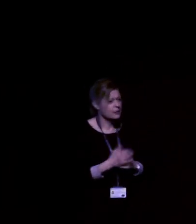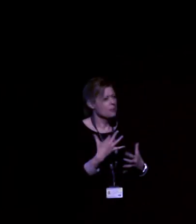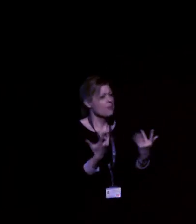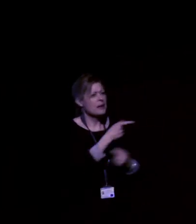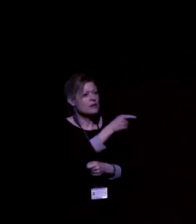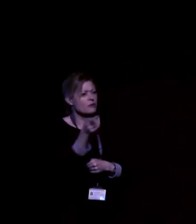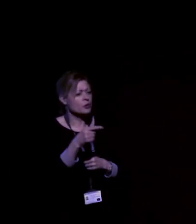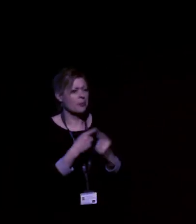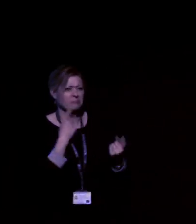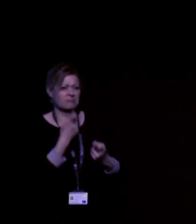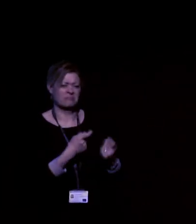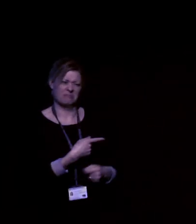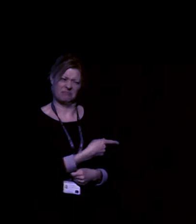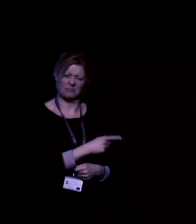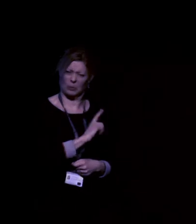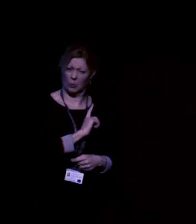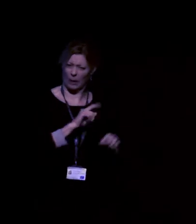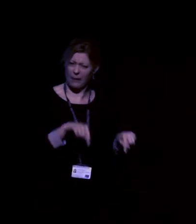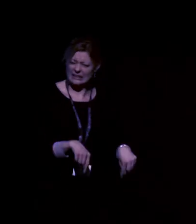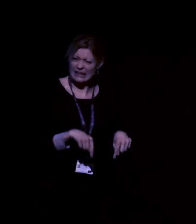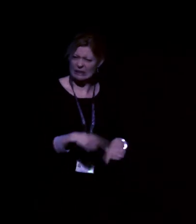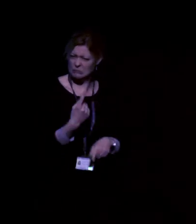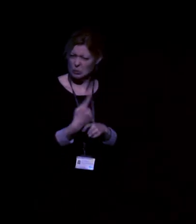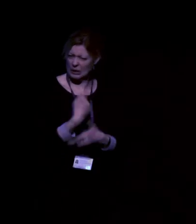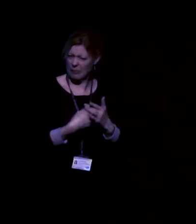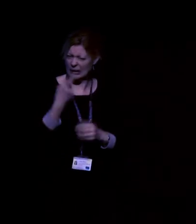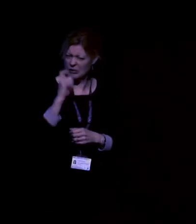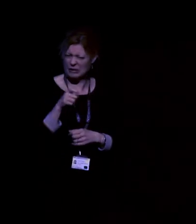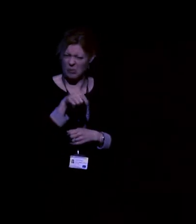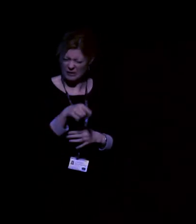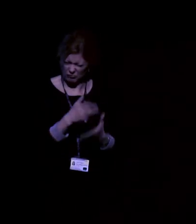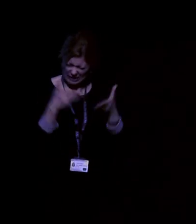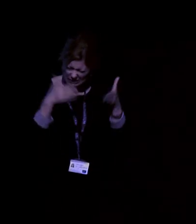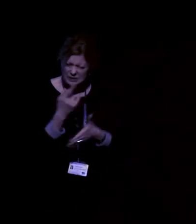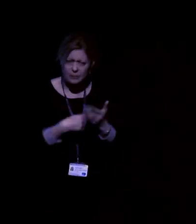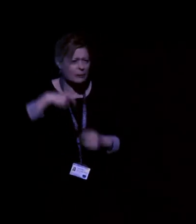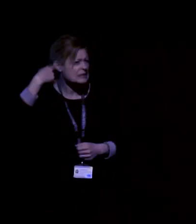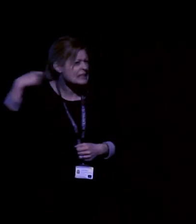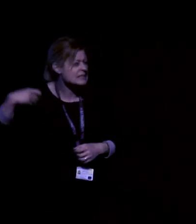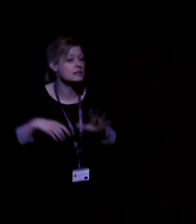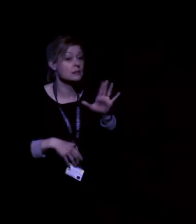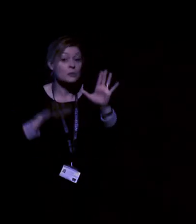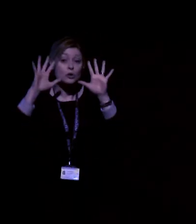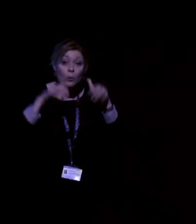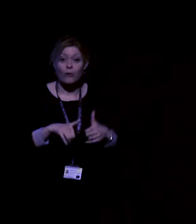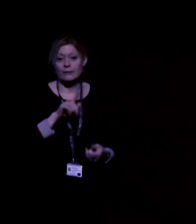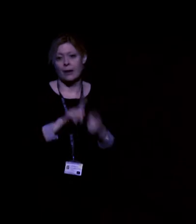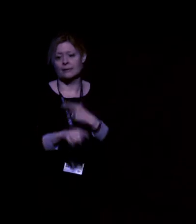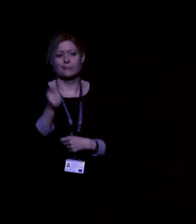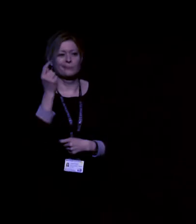why I'm here talking about hearing aids at a tinnitus event. But don't worry, the answer is simple.